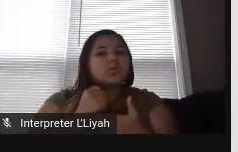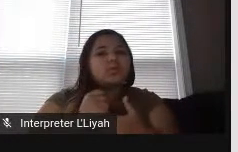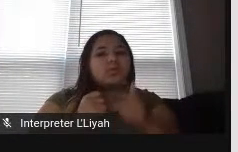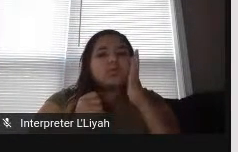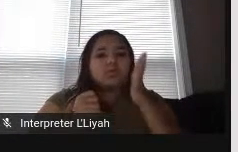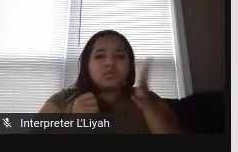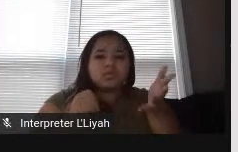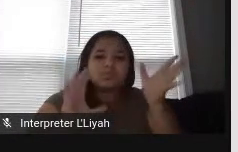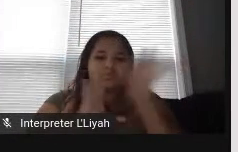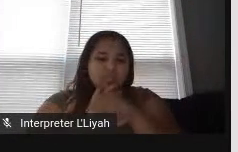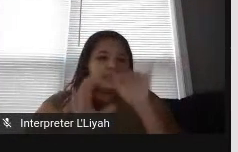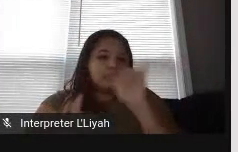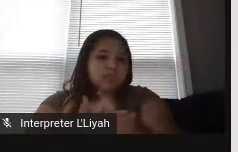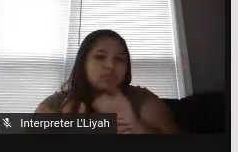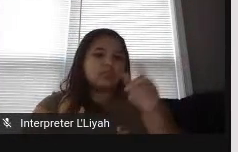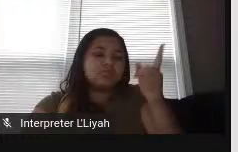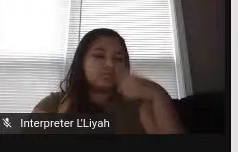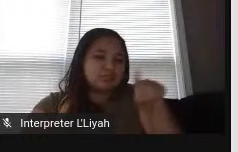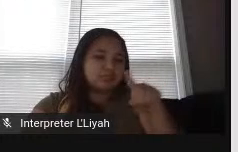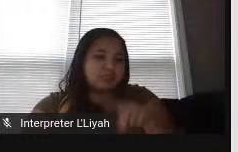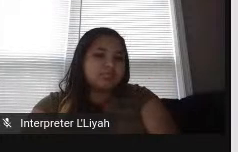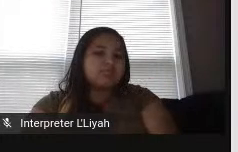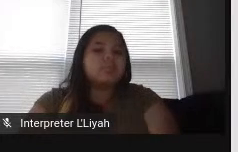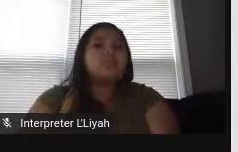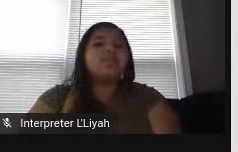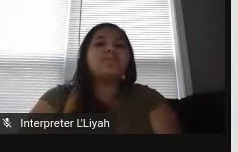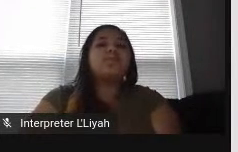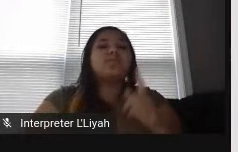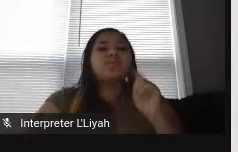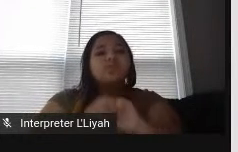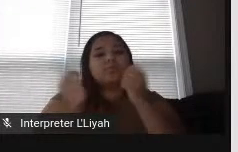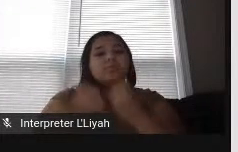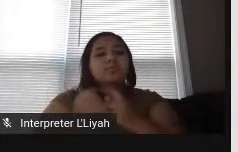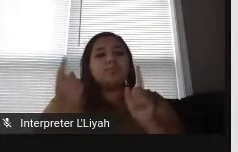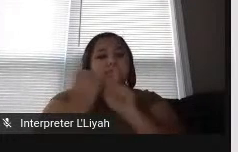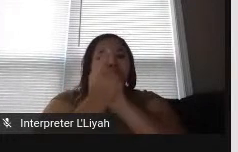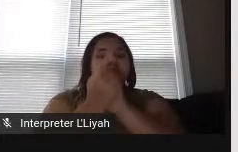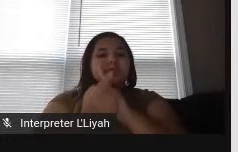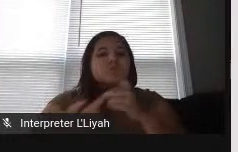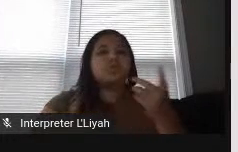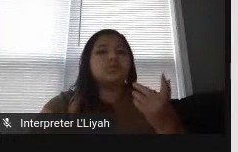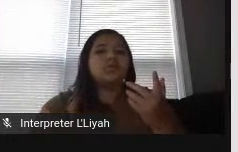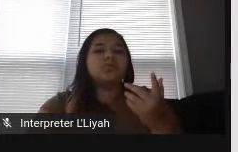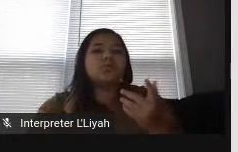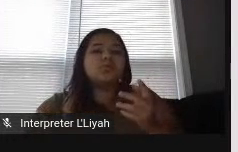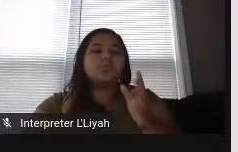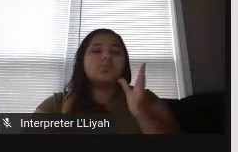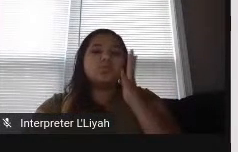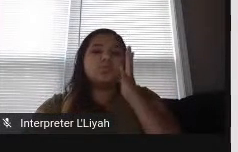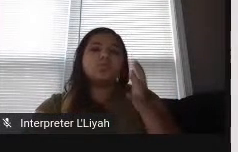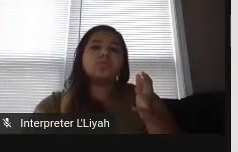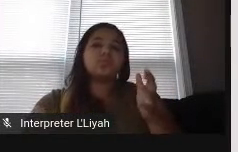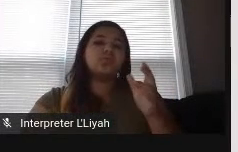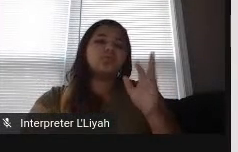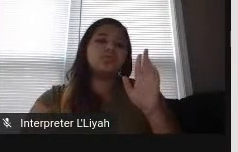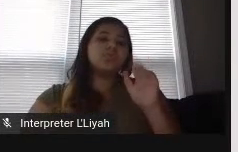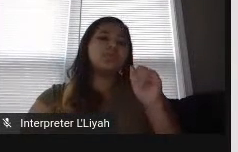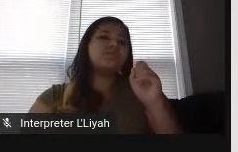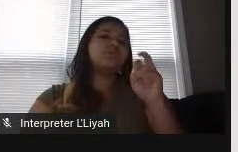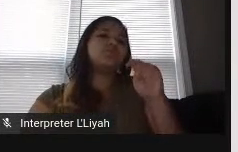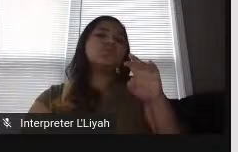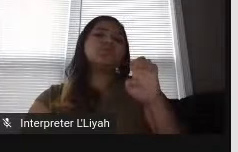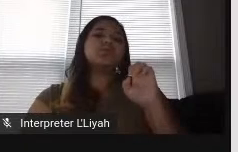it will also include them as well. The team meets and reviews the